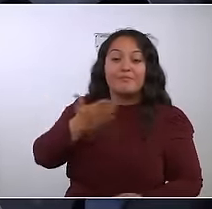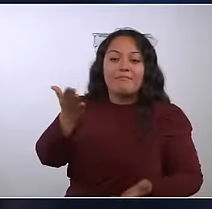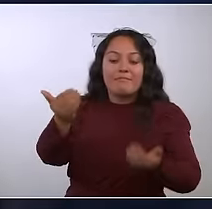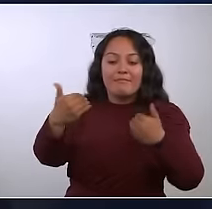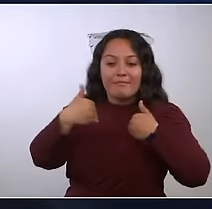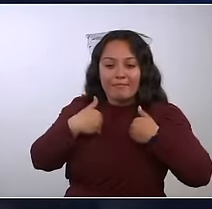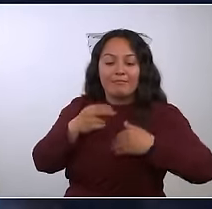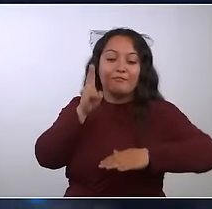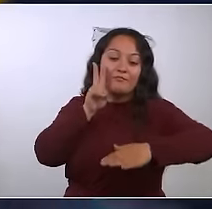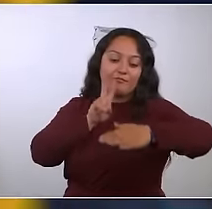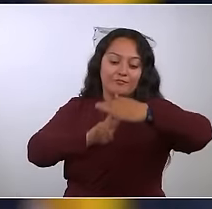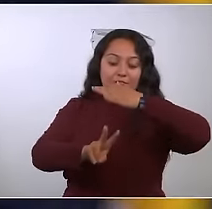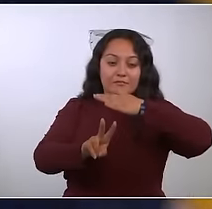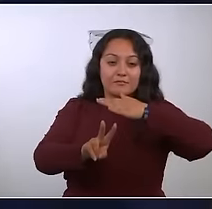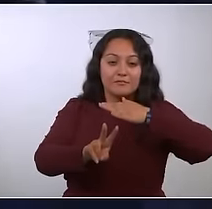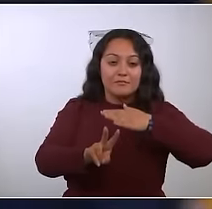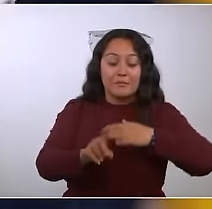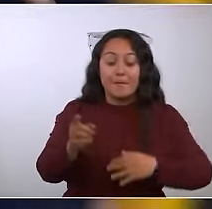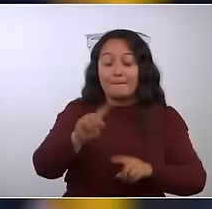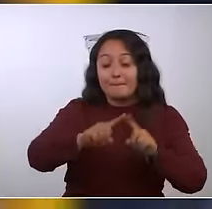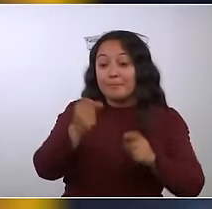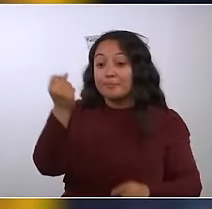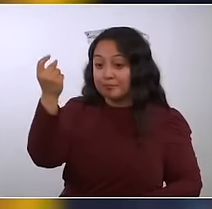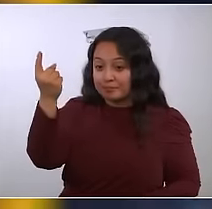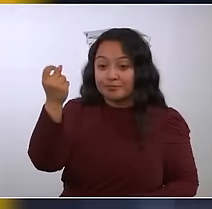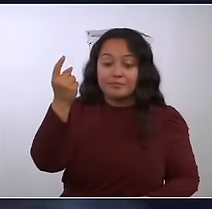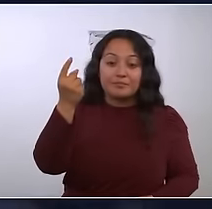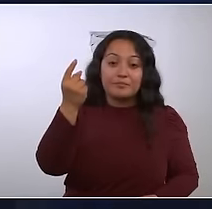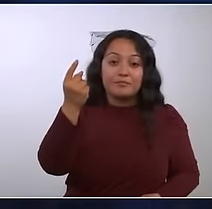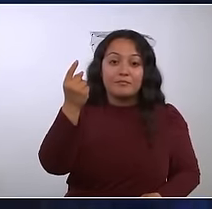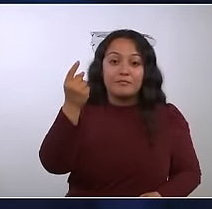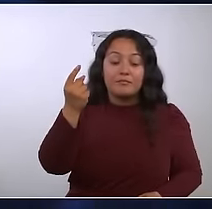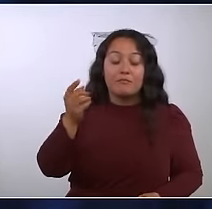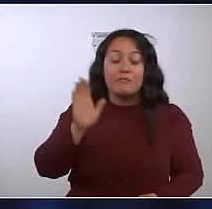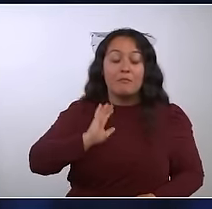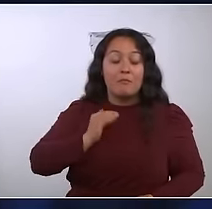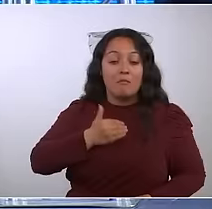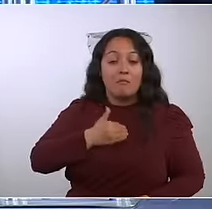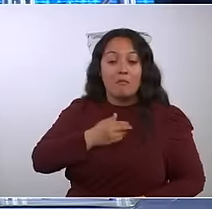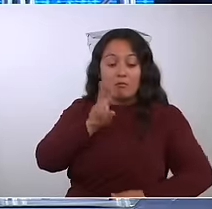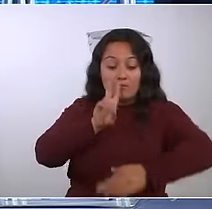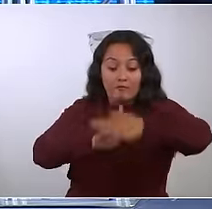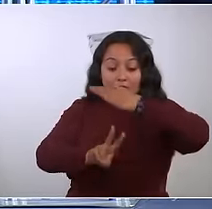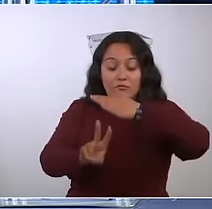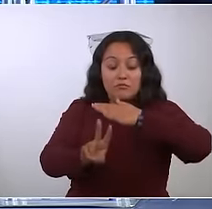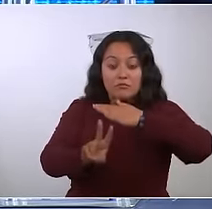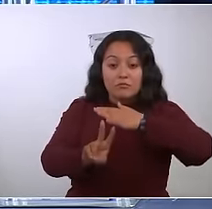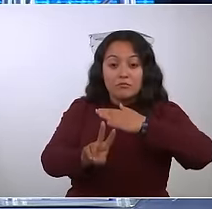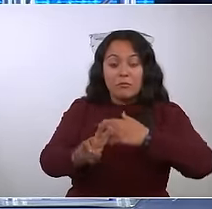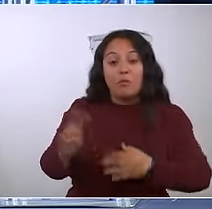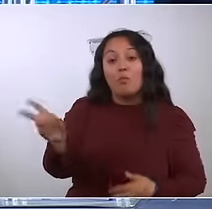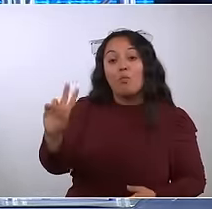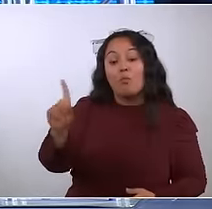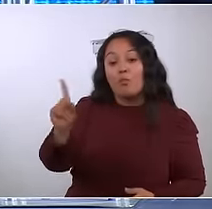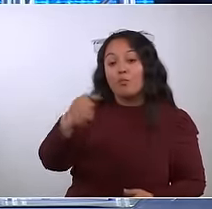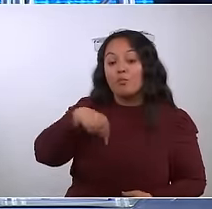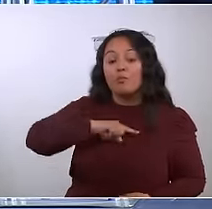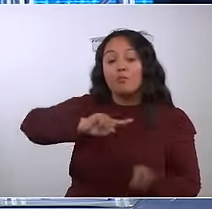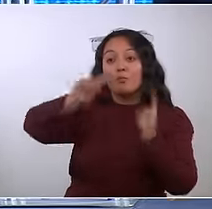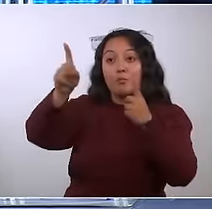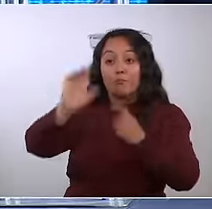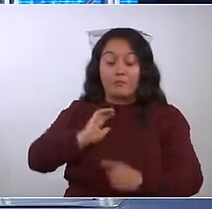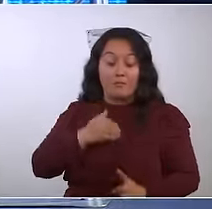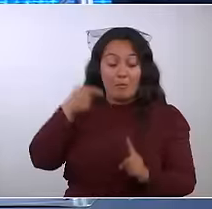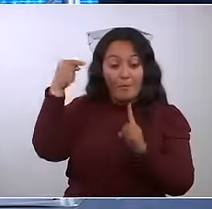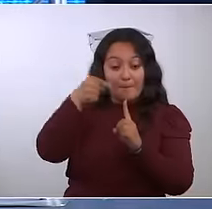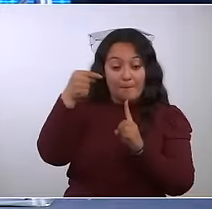have a vision. Pero fíjate. But watch. La visión es para dónde vamos. The vision is where we're going. Pero la misión es cómo vamos a llegar but ahí. The